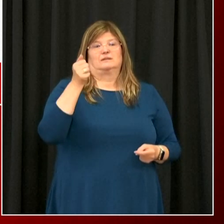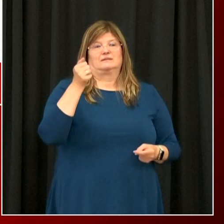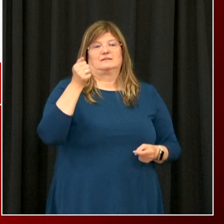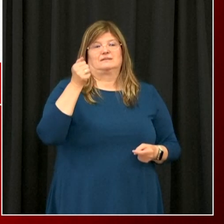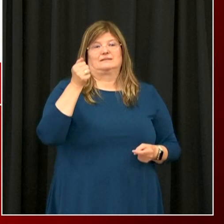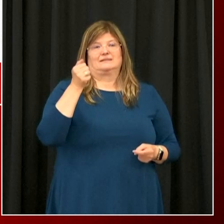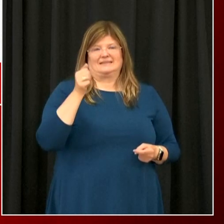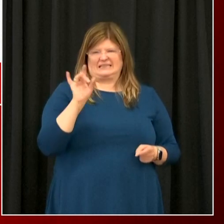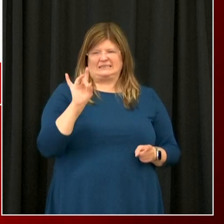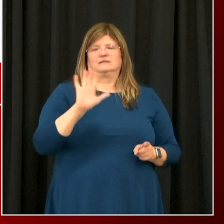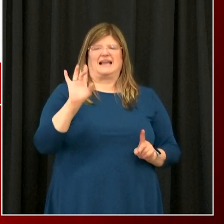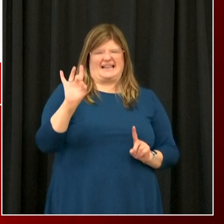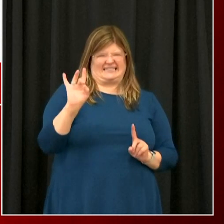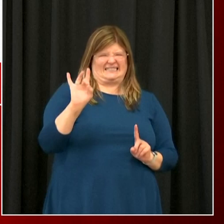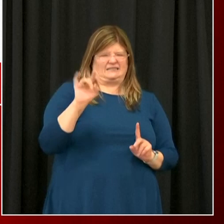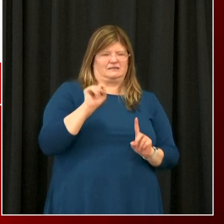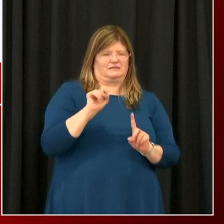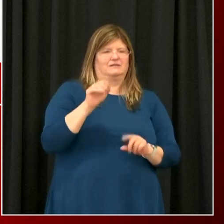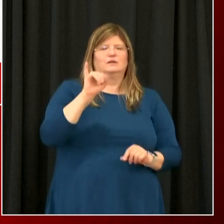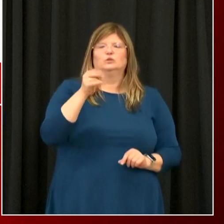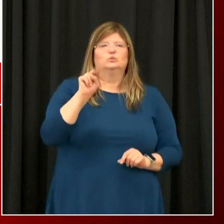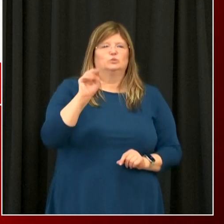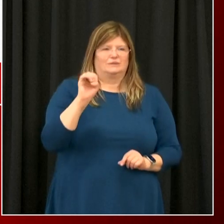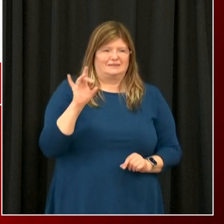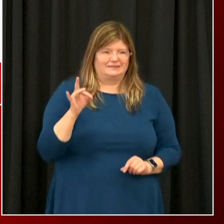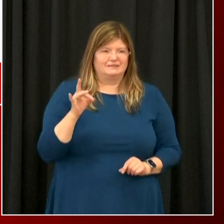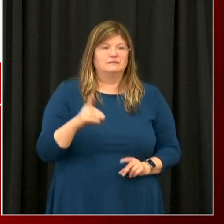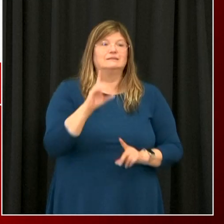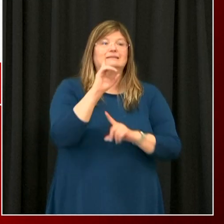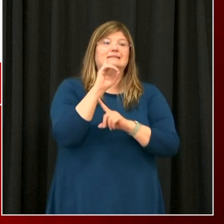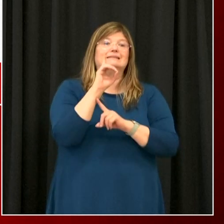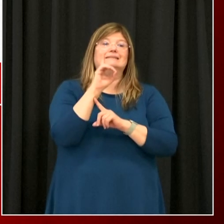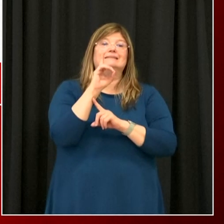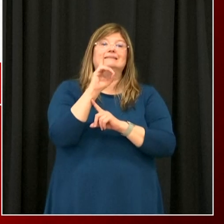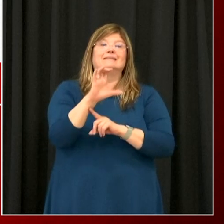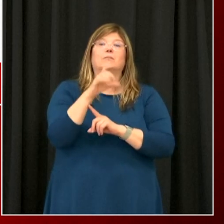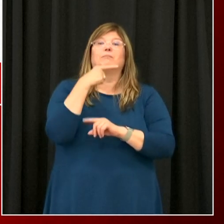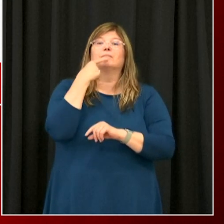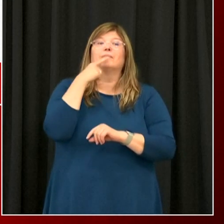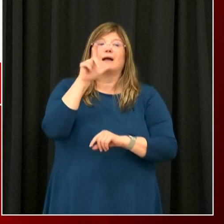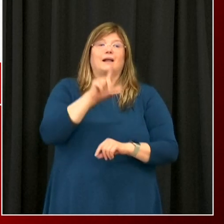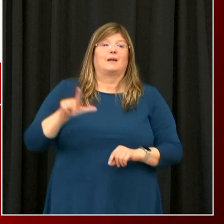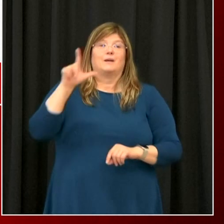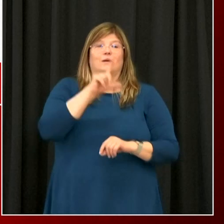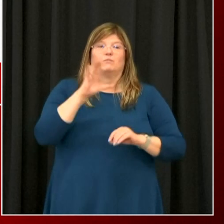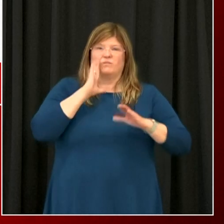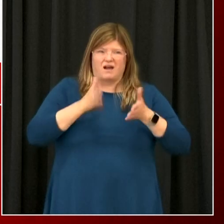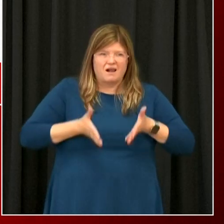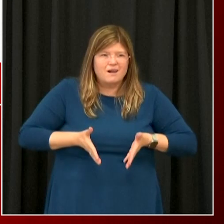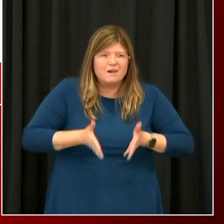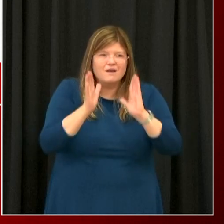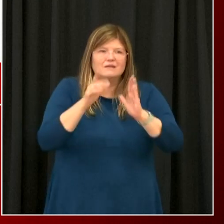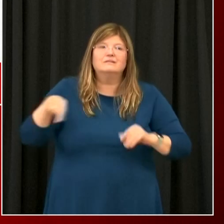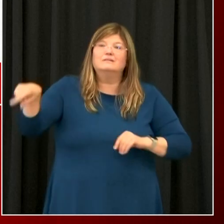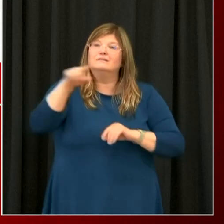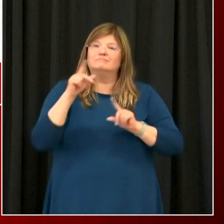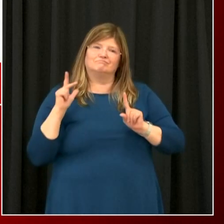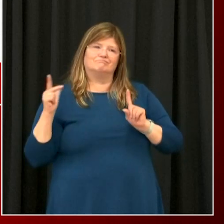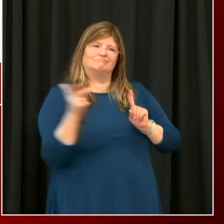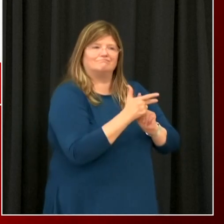Public Libraries is permitting curbside pickup of books that you have requested, as well as remote